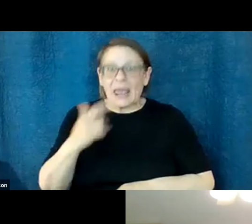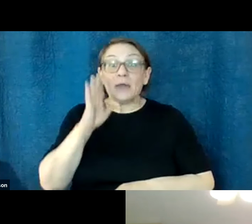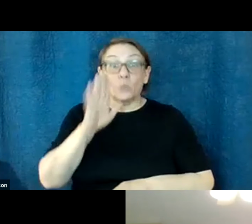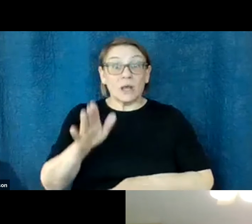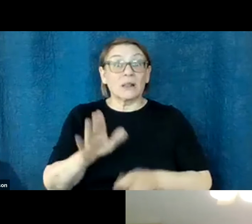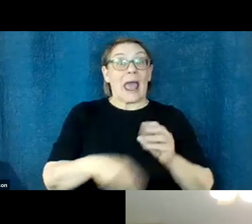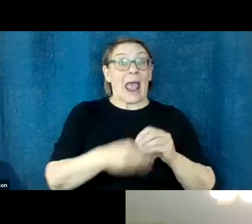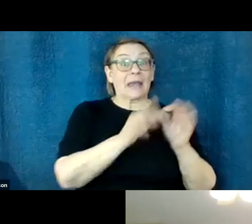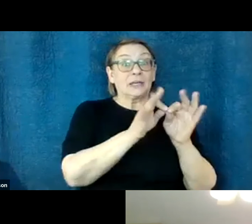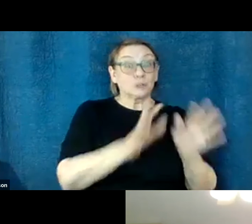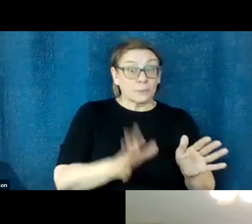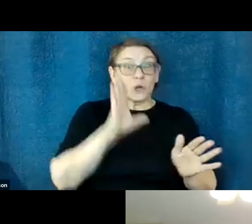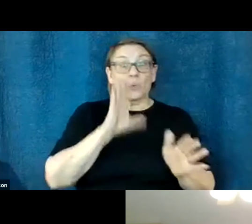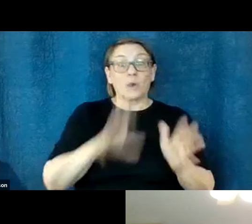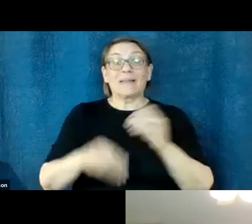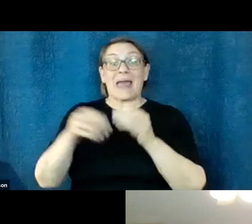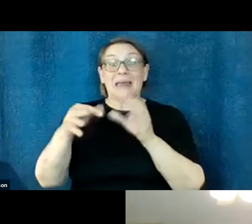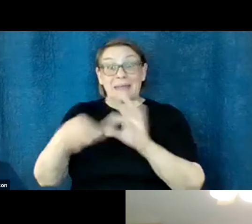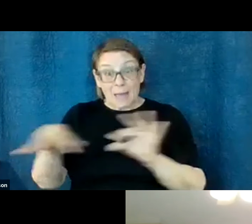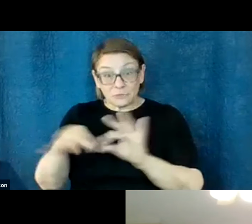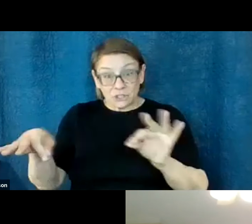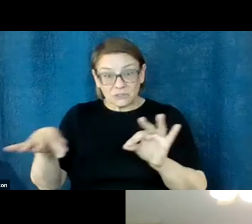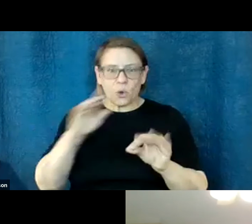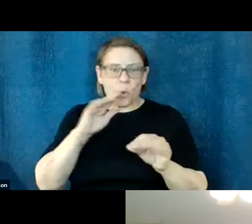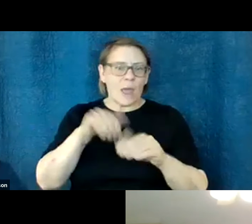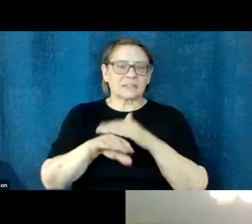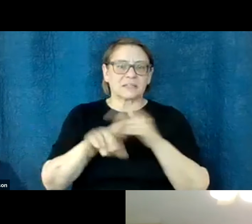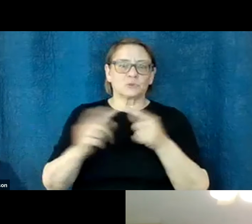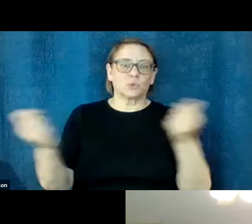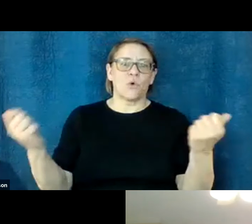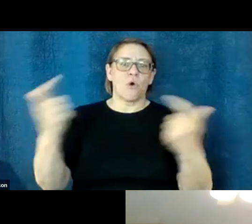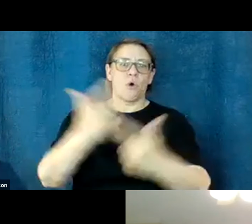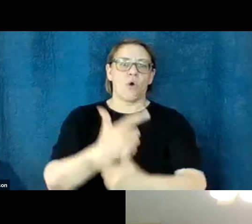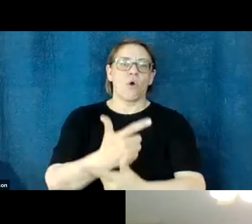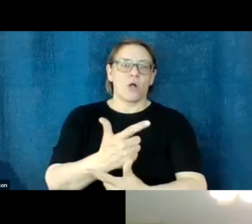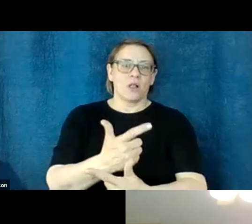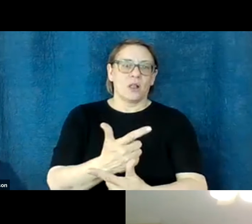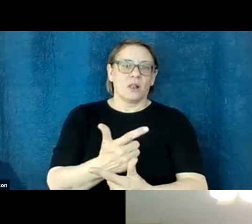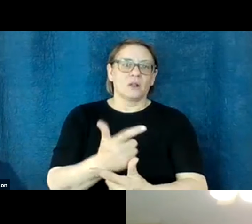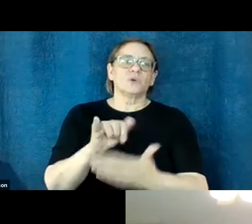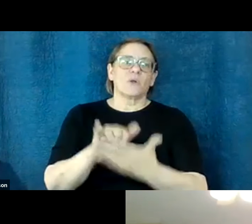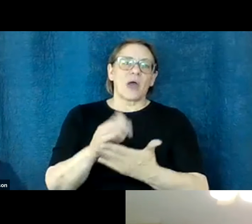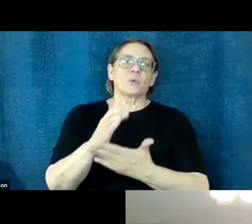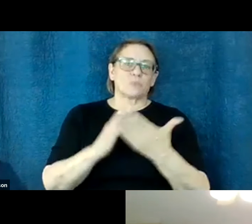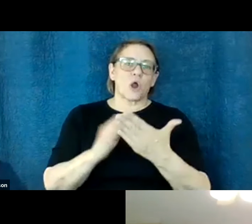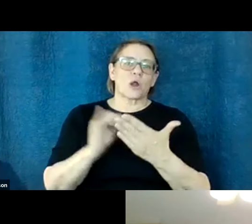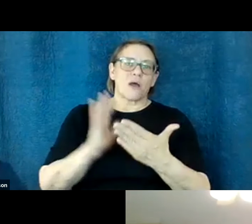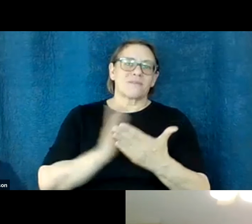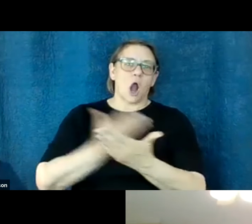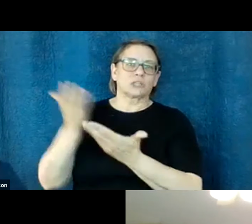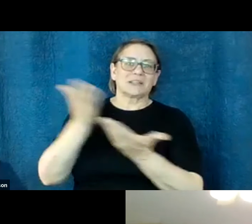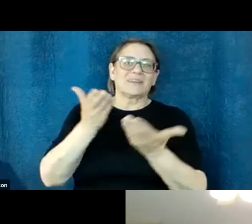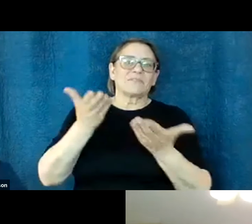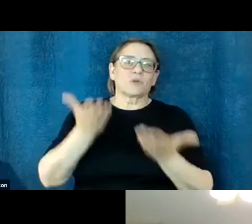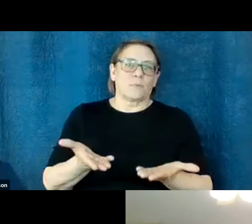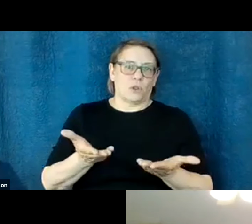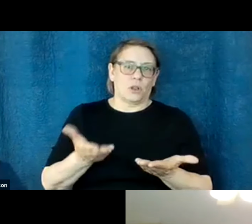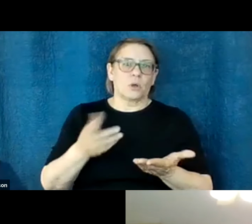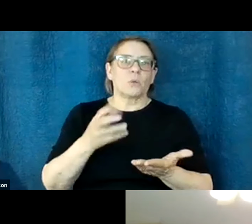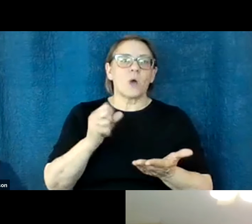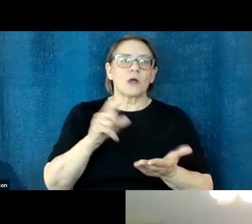captions so they are accessible to everybody. So that was a part of the project deliverable is that we use this